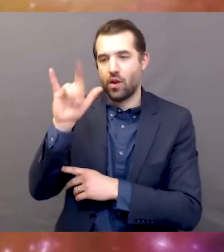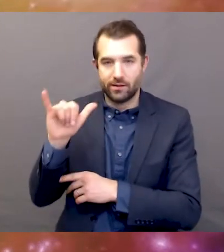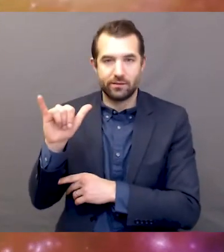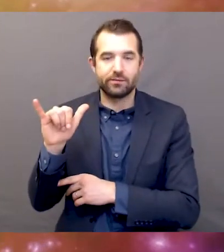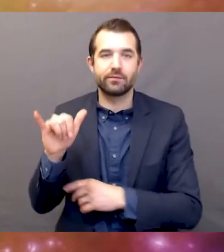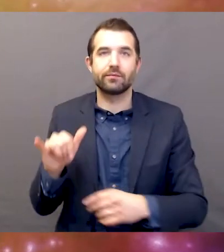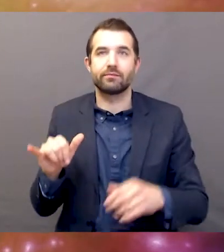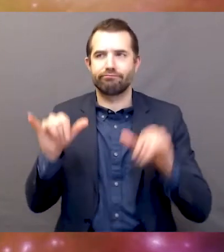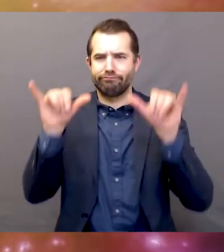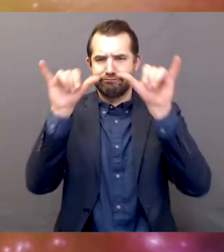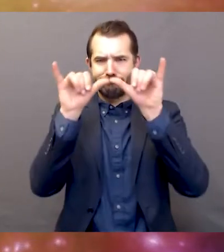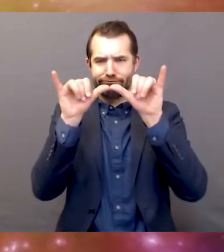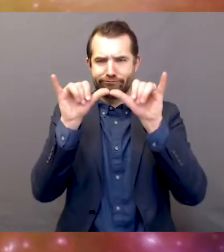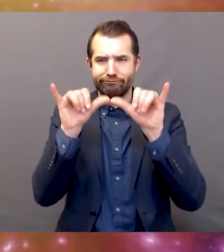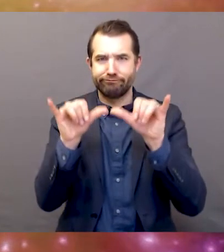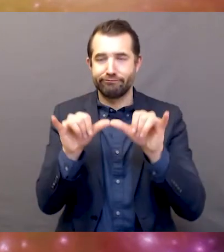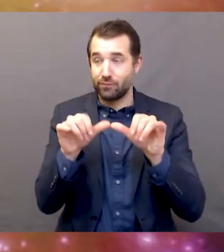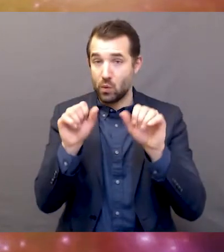the velocities of the gas.